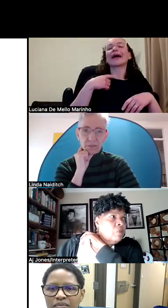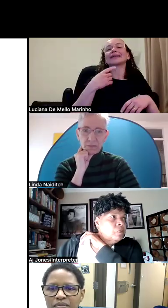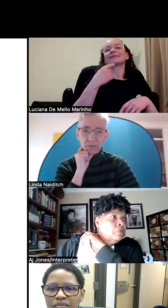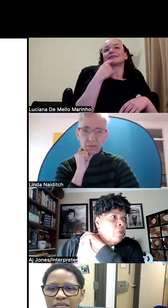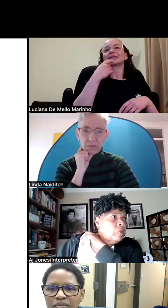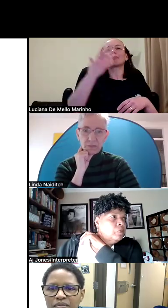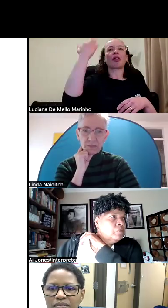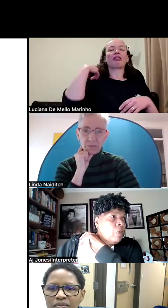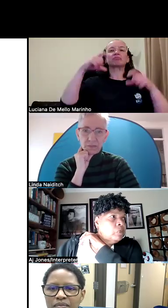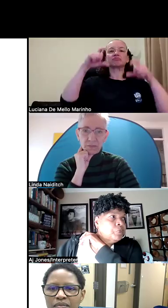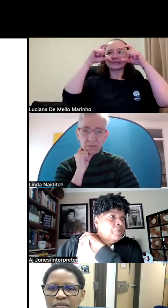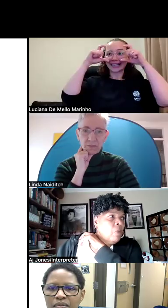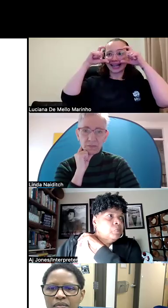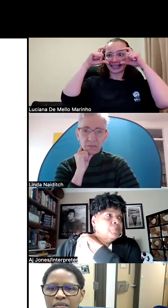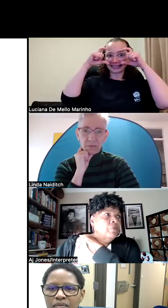Also,